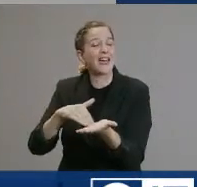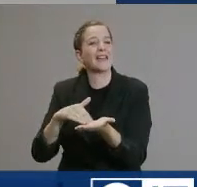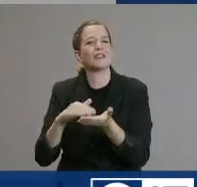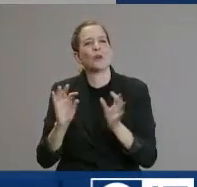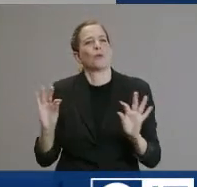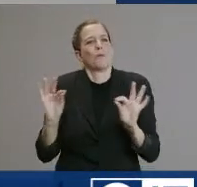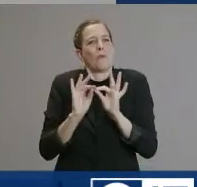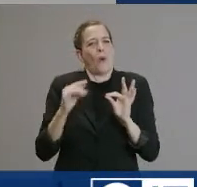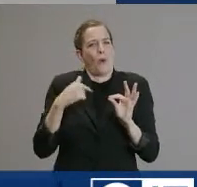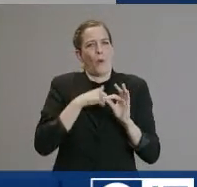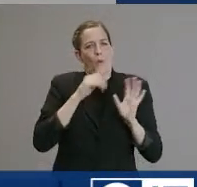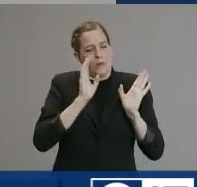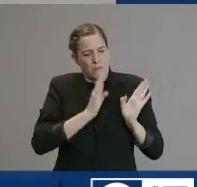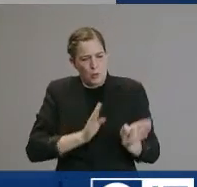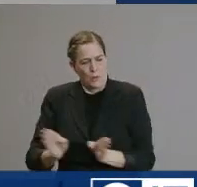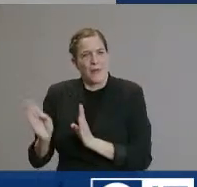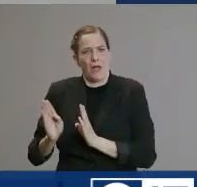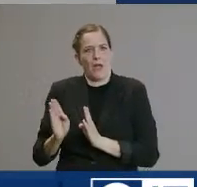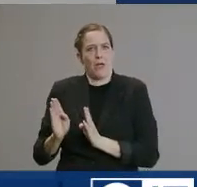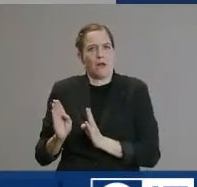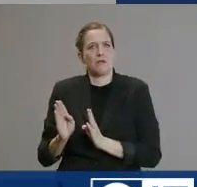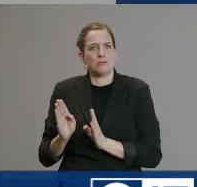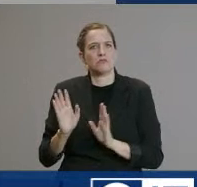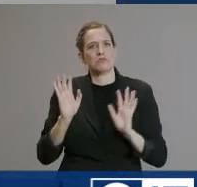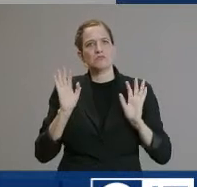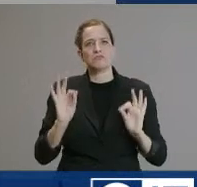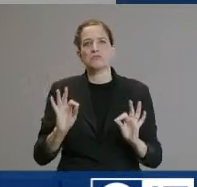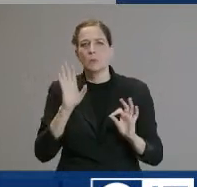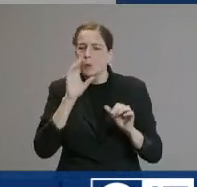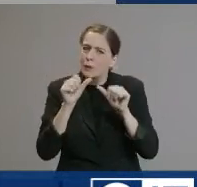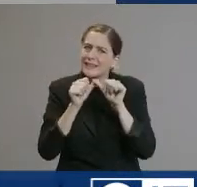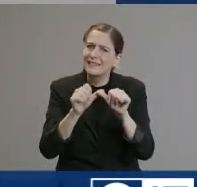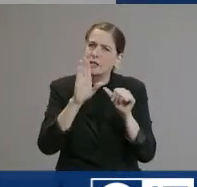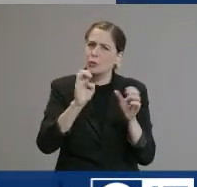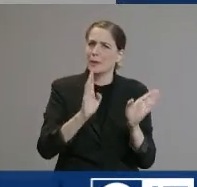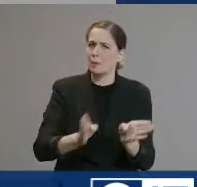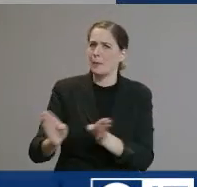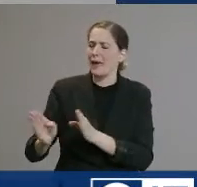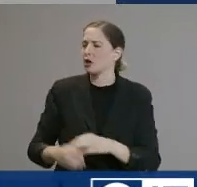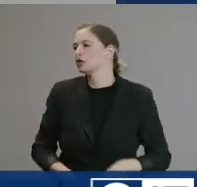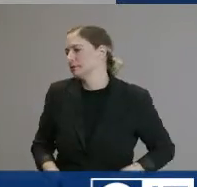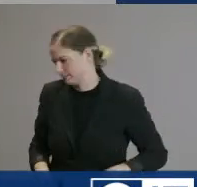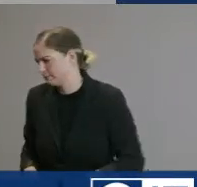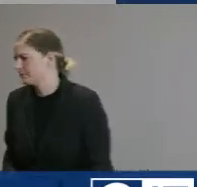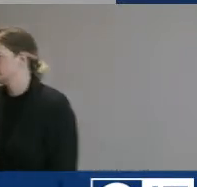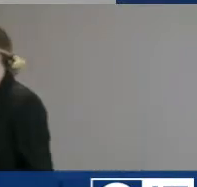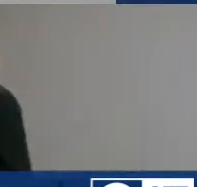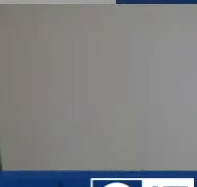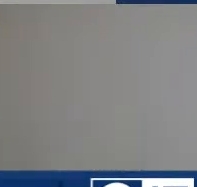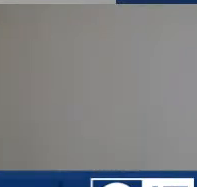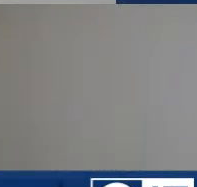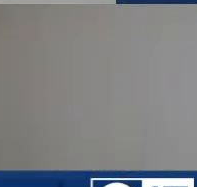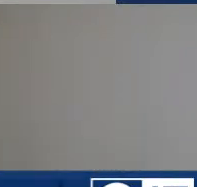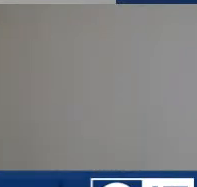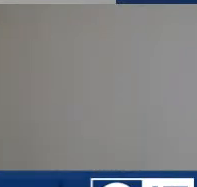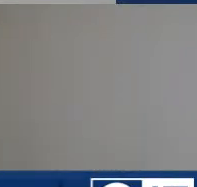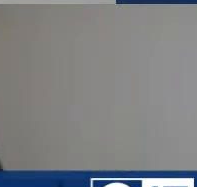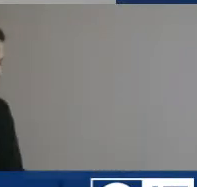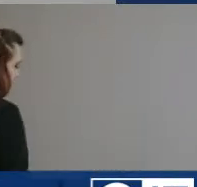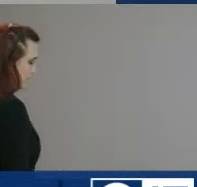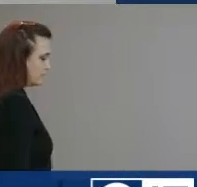we're going to continue to do that. Peter from KTAR, and Andrew from the Republic. So really quick, you